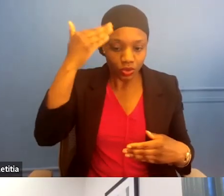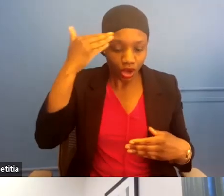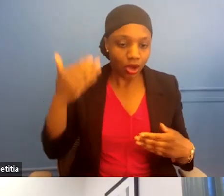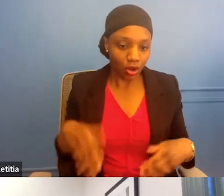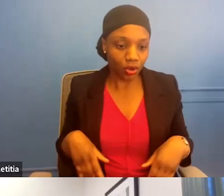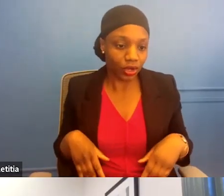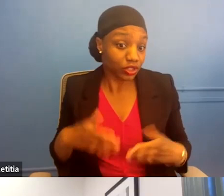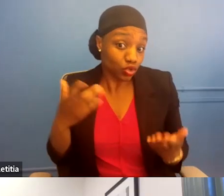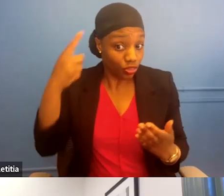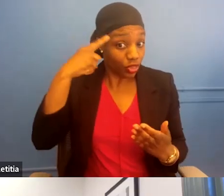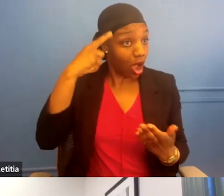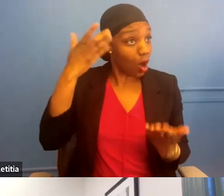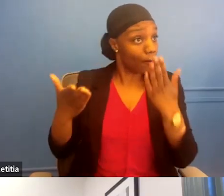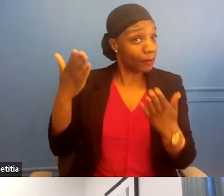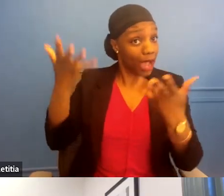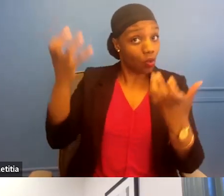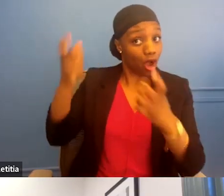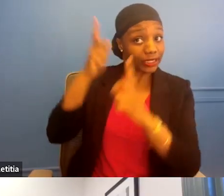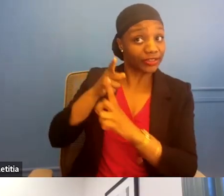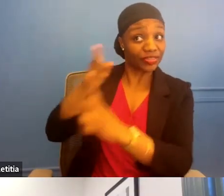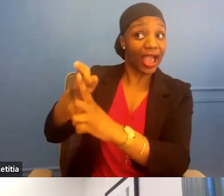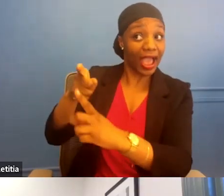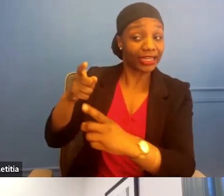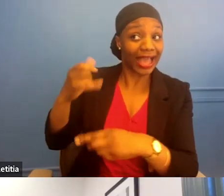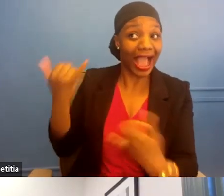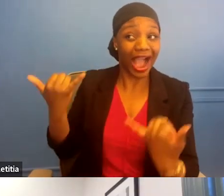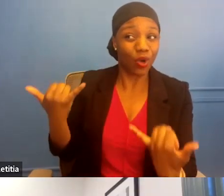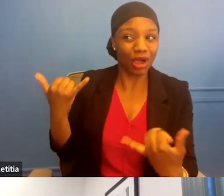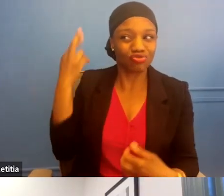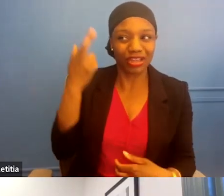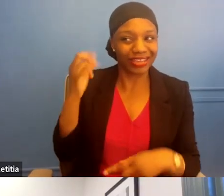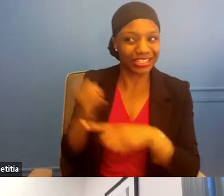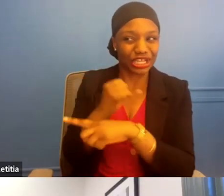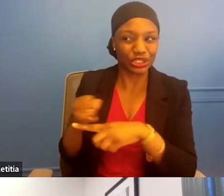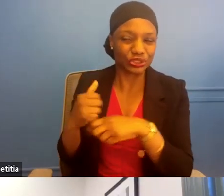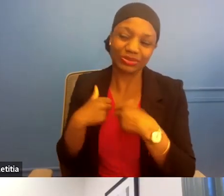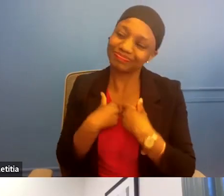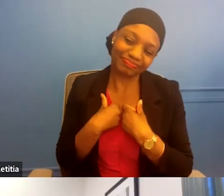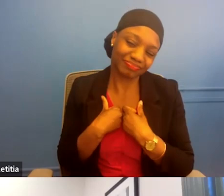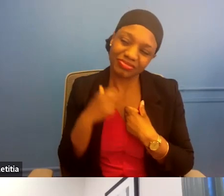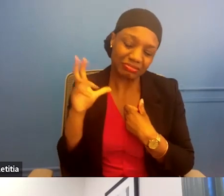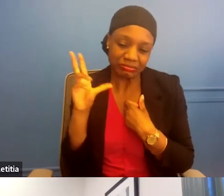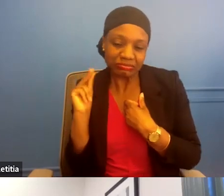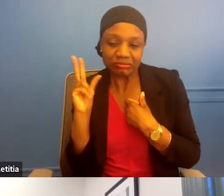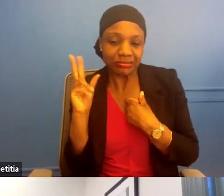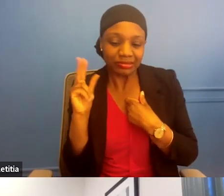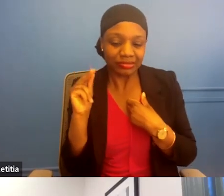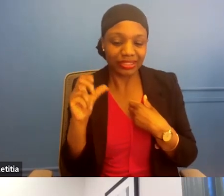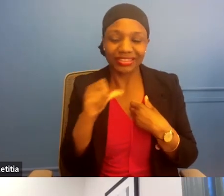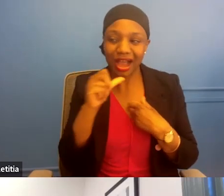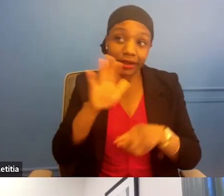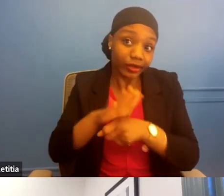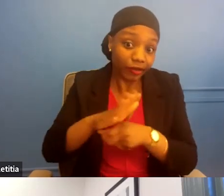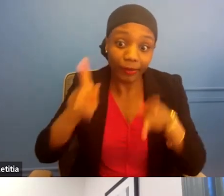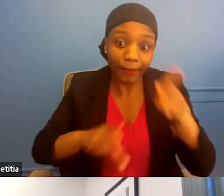You might have thought you wanted to do something and coming to understand, no, exactly, you know, it's not enough people contact, or